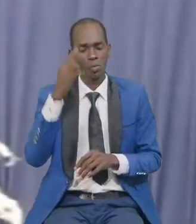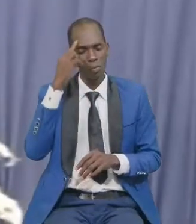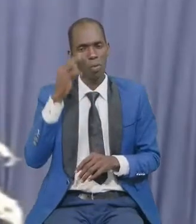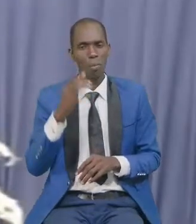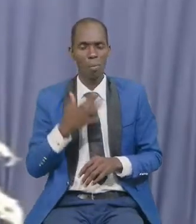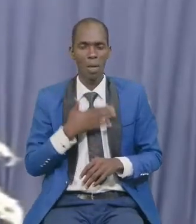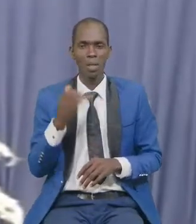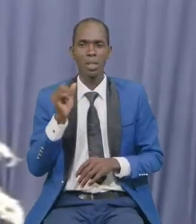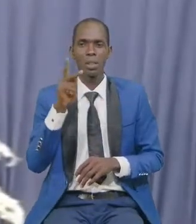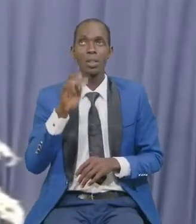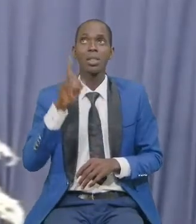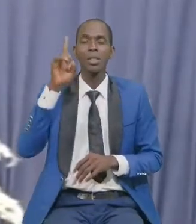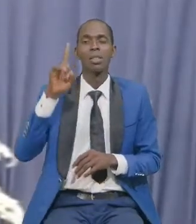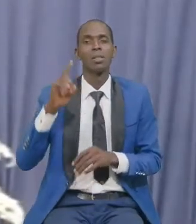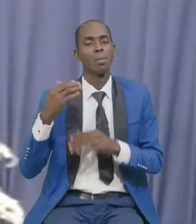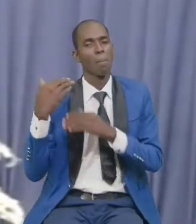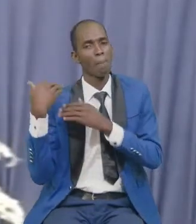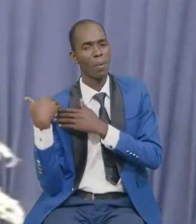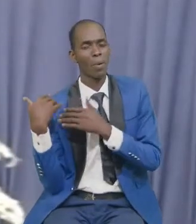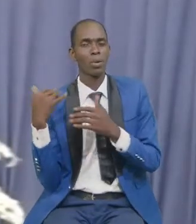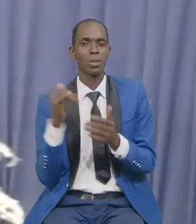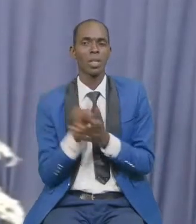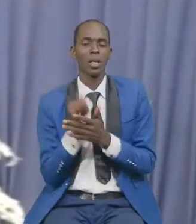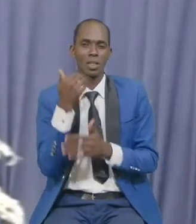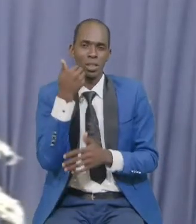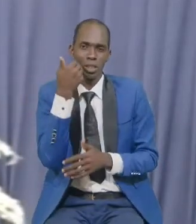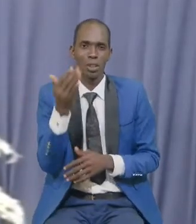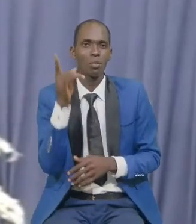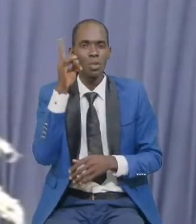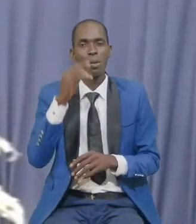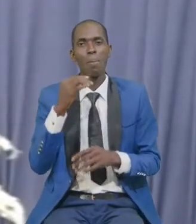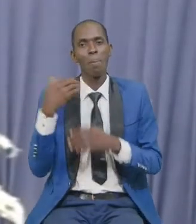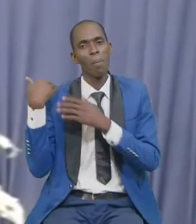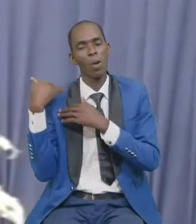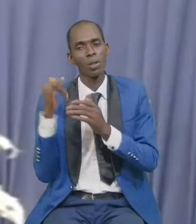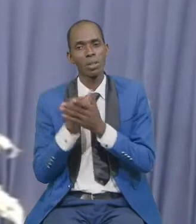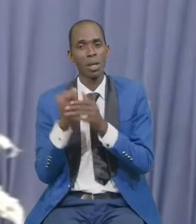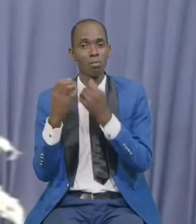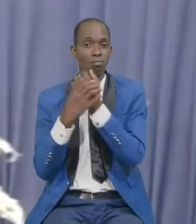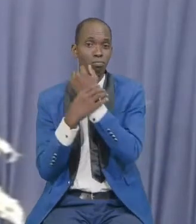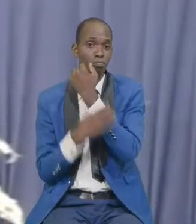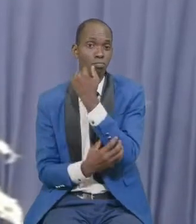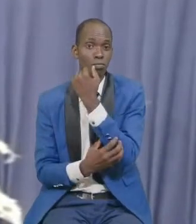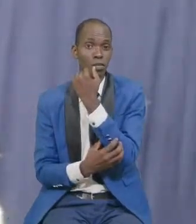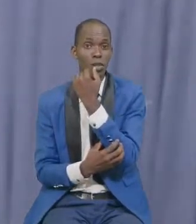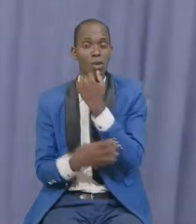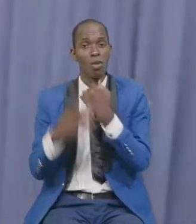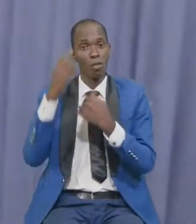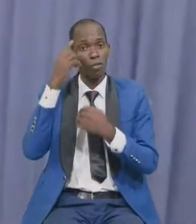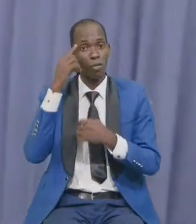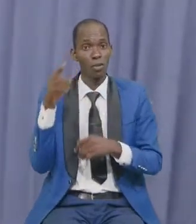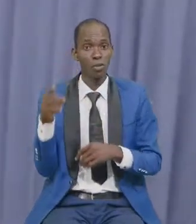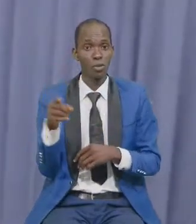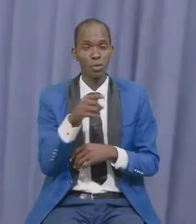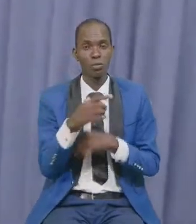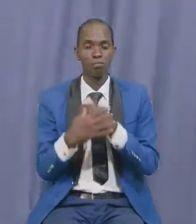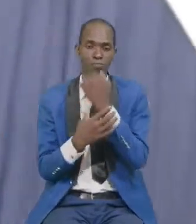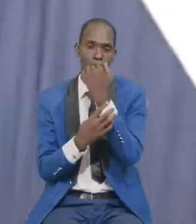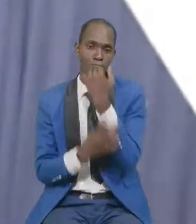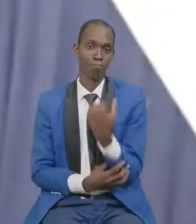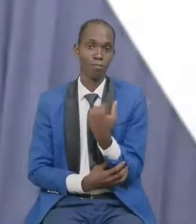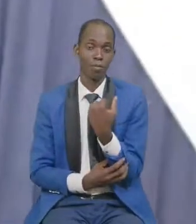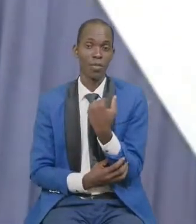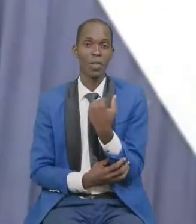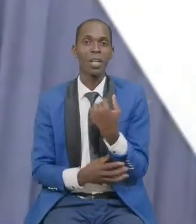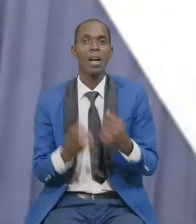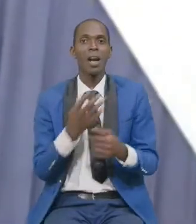He bore shame. He bore humiliation for you. Now he said, when you